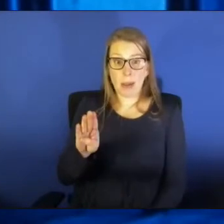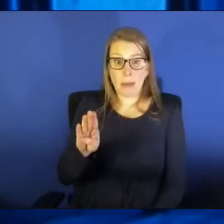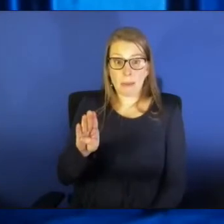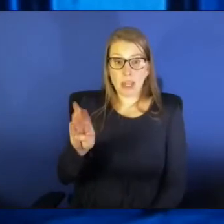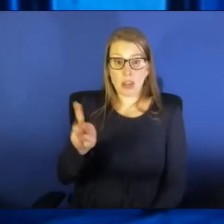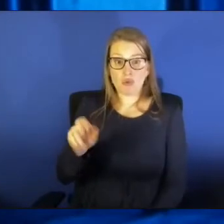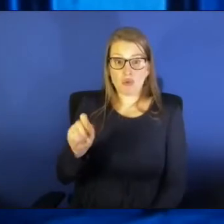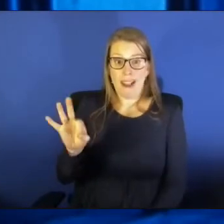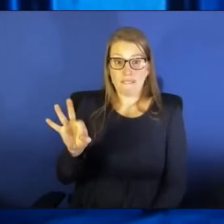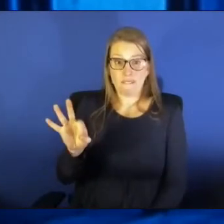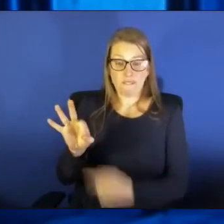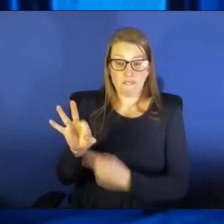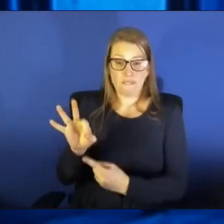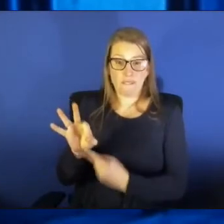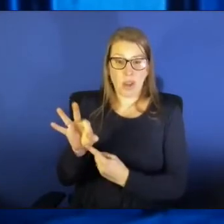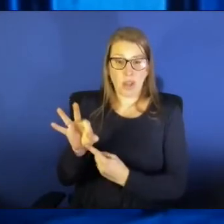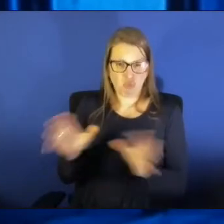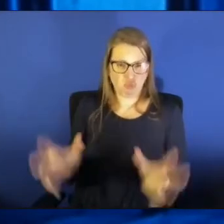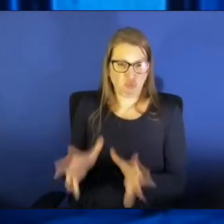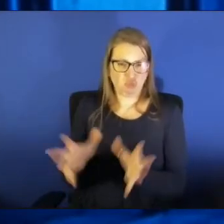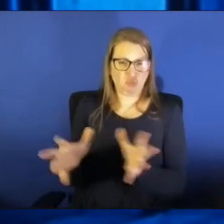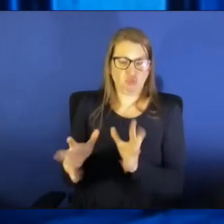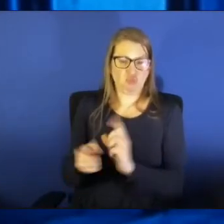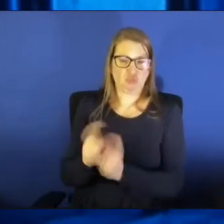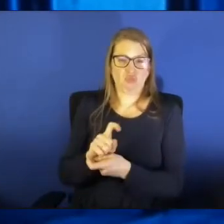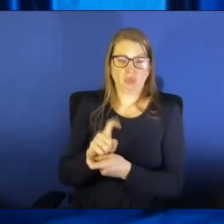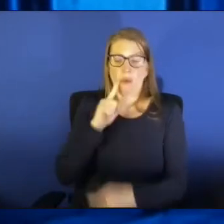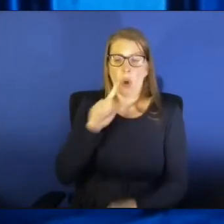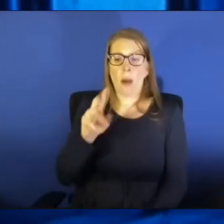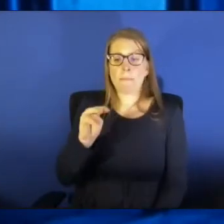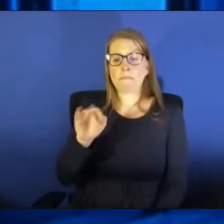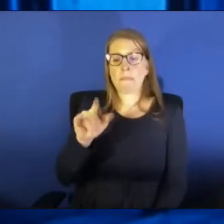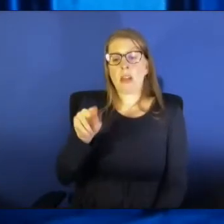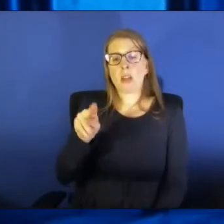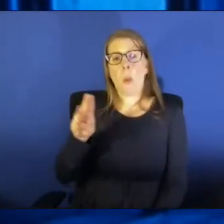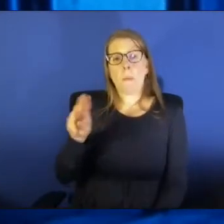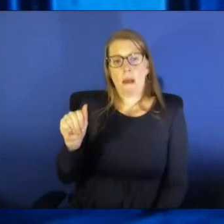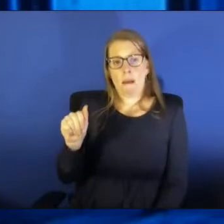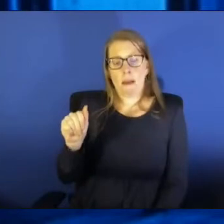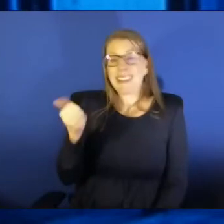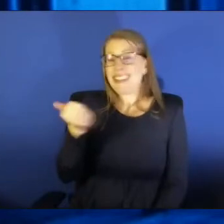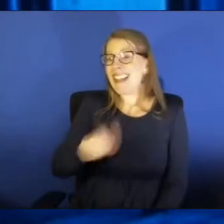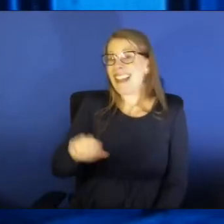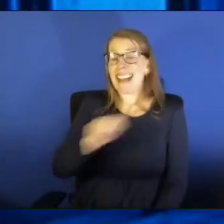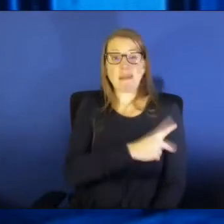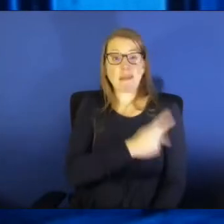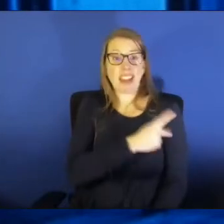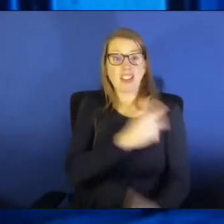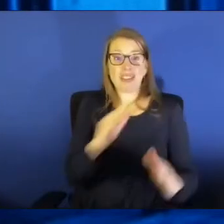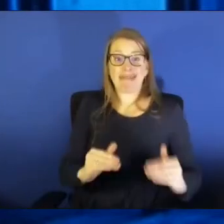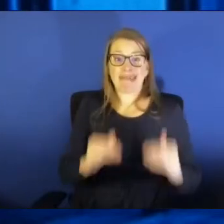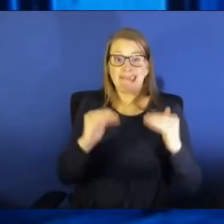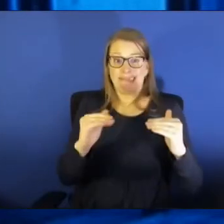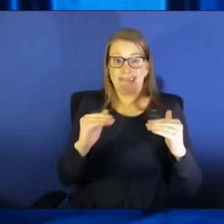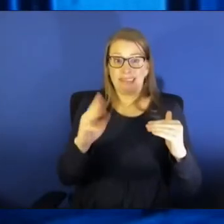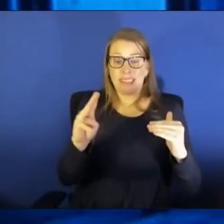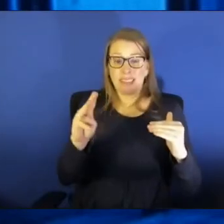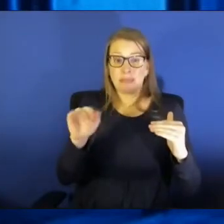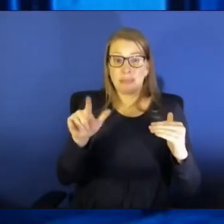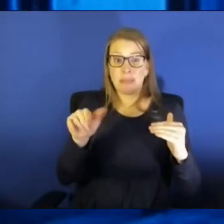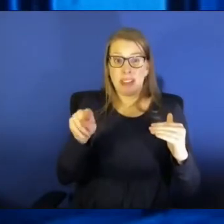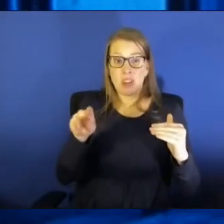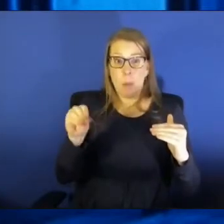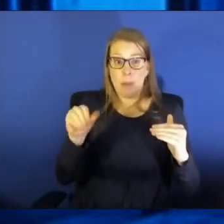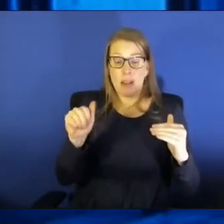driver mutation for melanoma. But any patient that has higher stage melanoma is going to come to immunotherapy at that